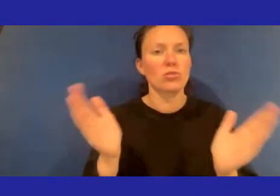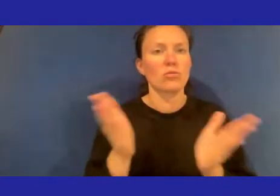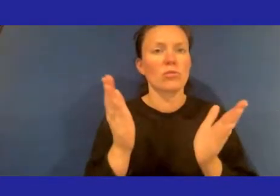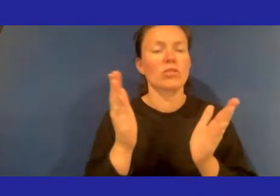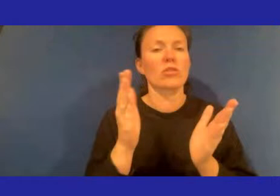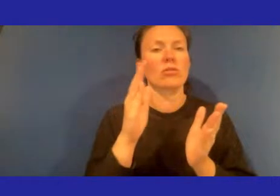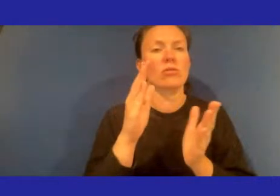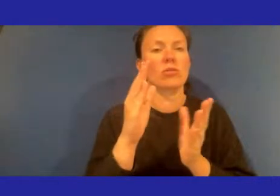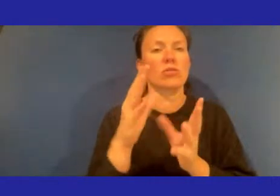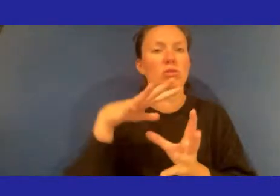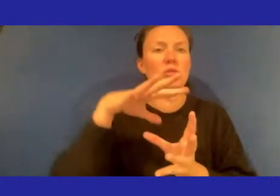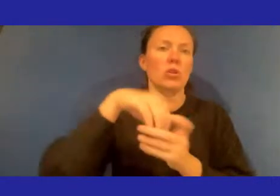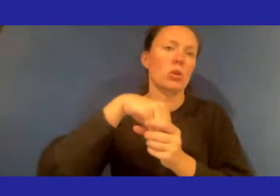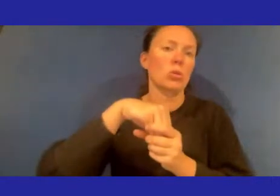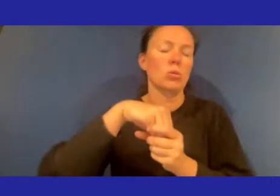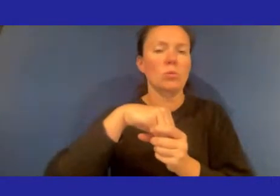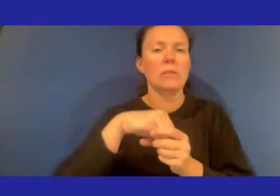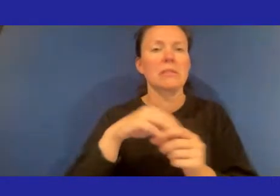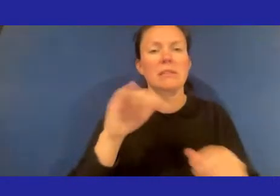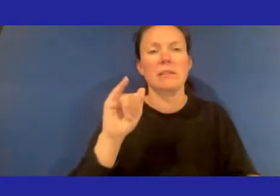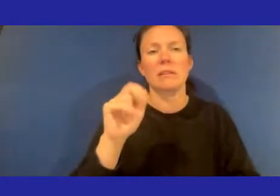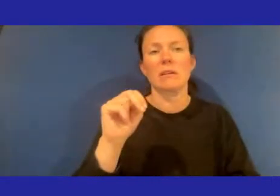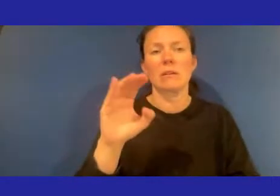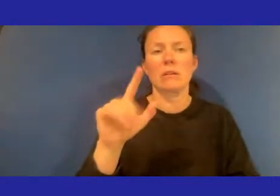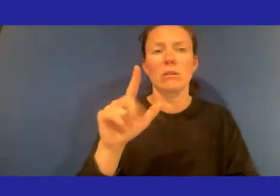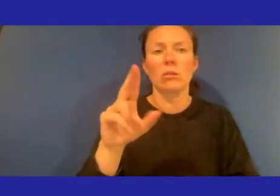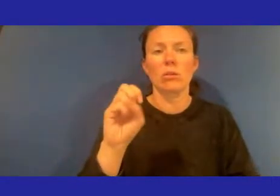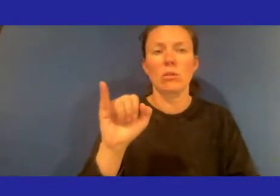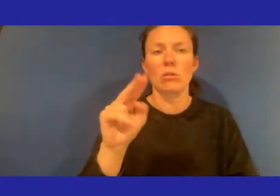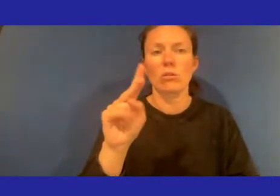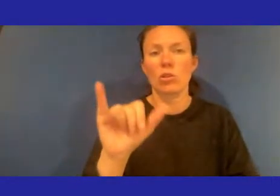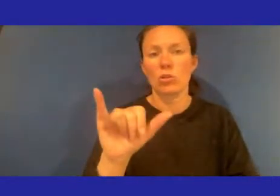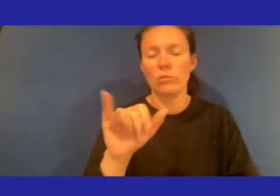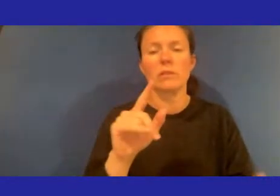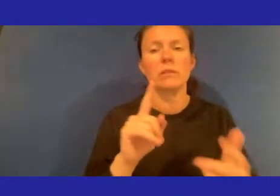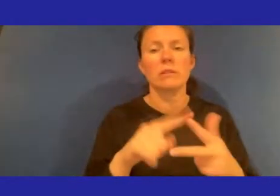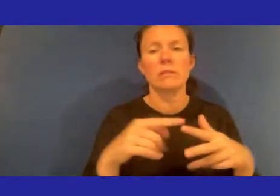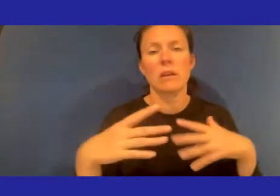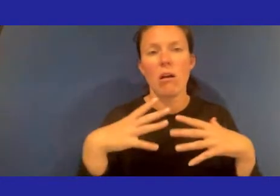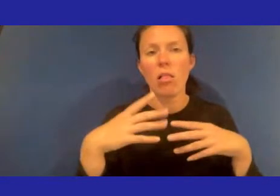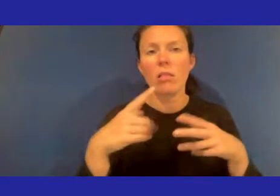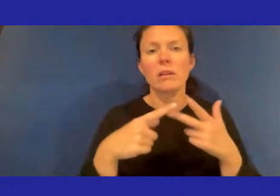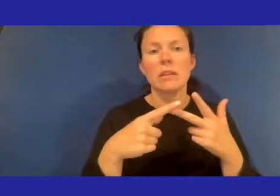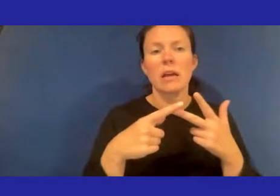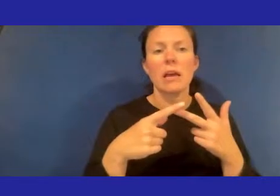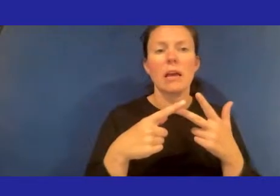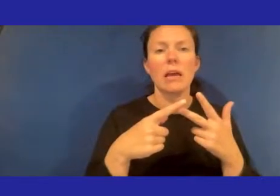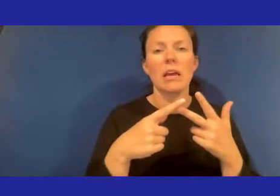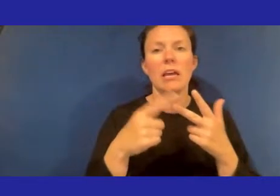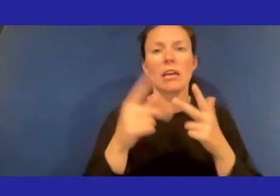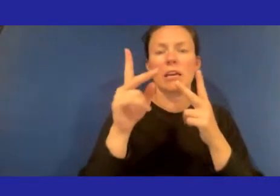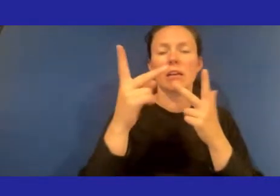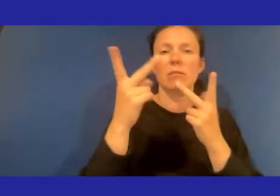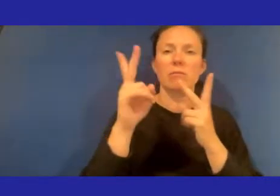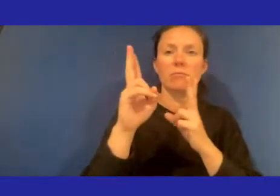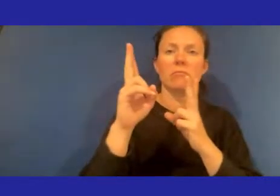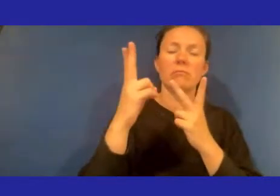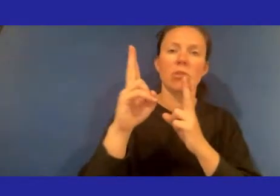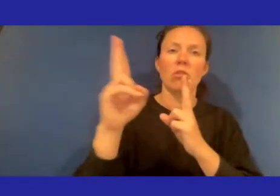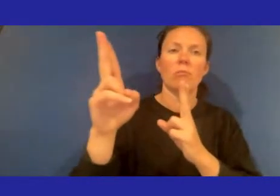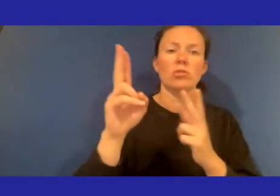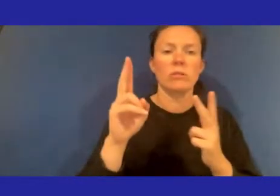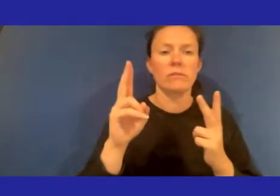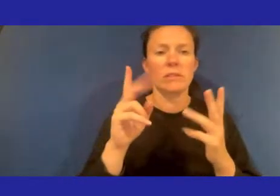accountability workshops. We had holidays and observances recognized, including the Caribbean American Heritage